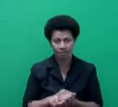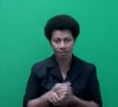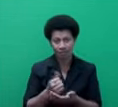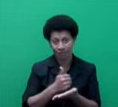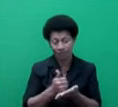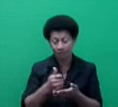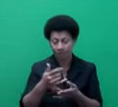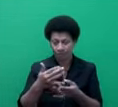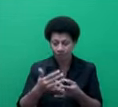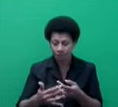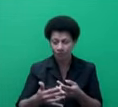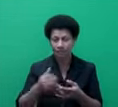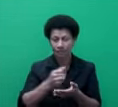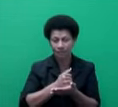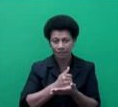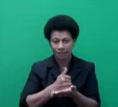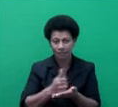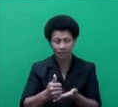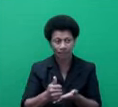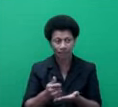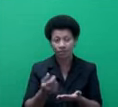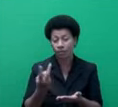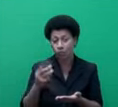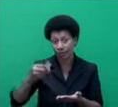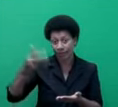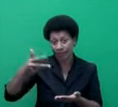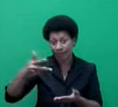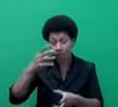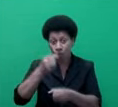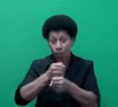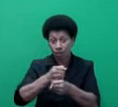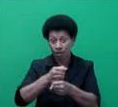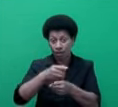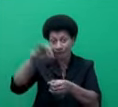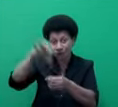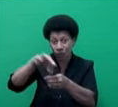could also break down the numbers for you, in 2018, the total votes cast